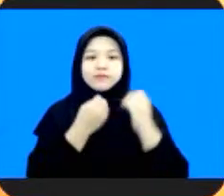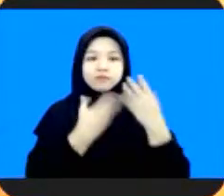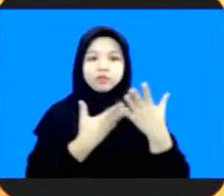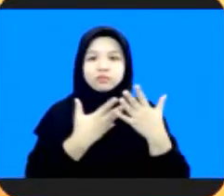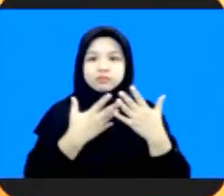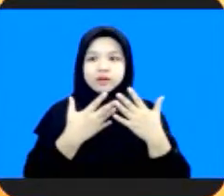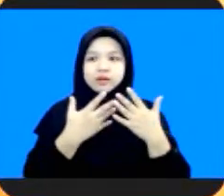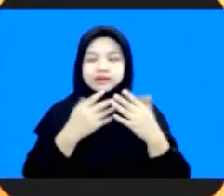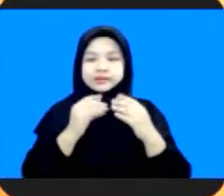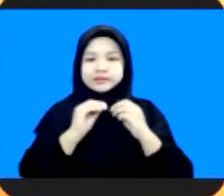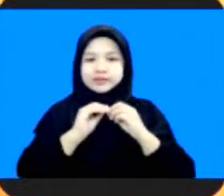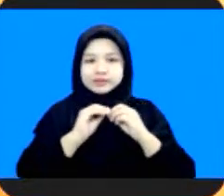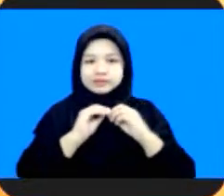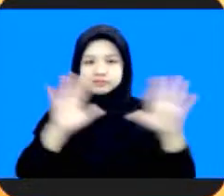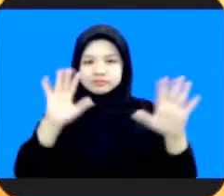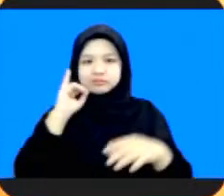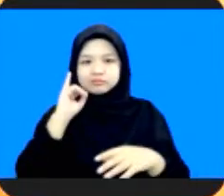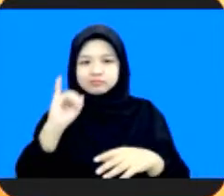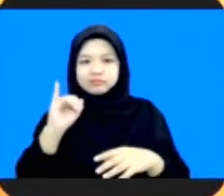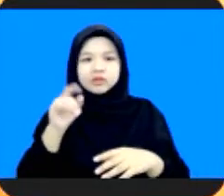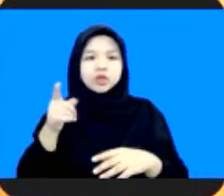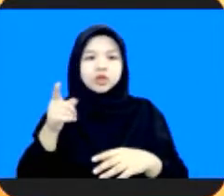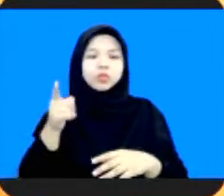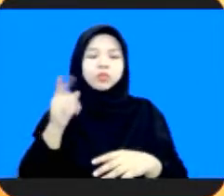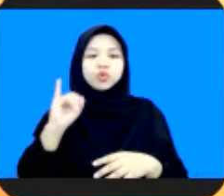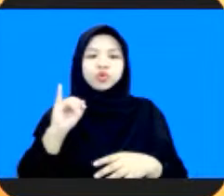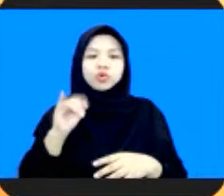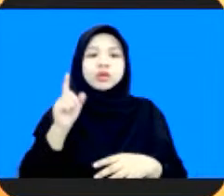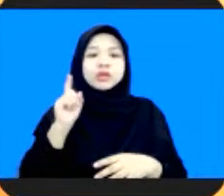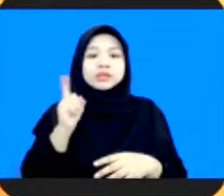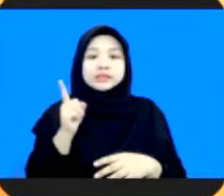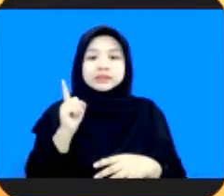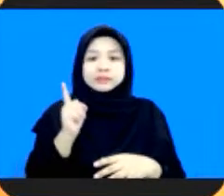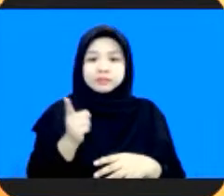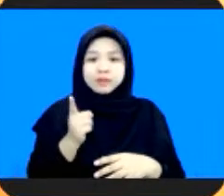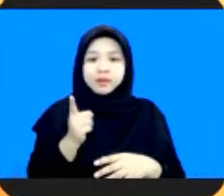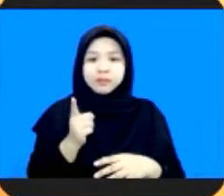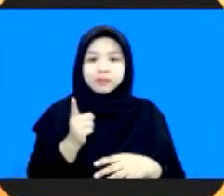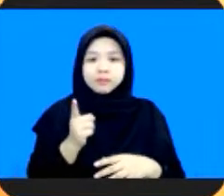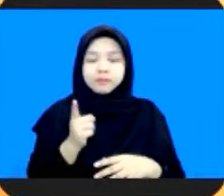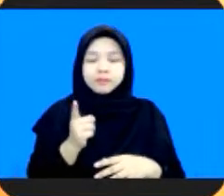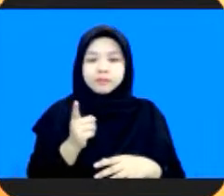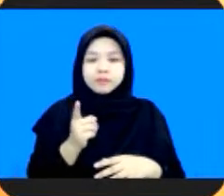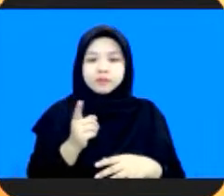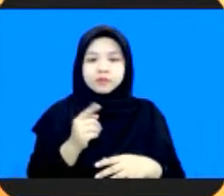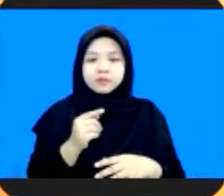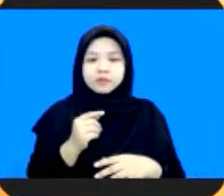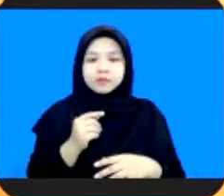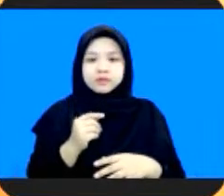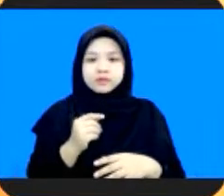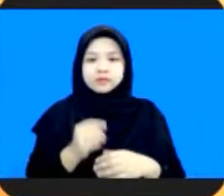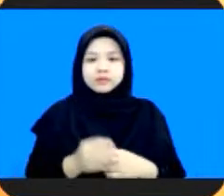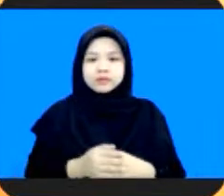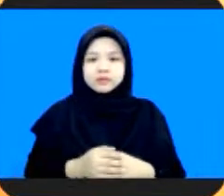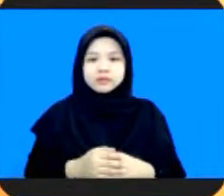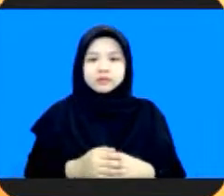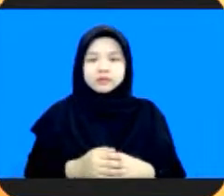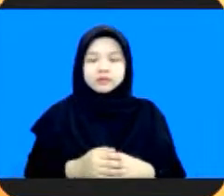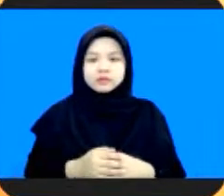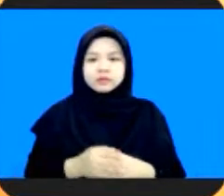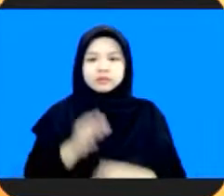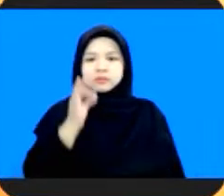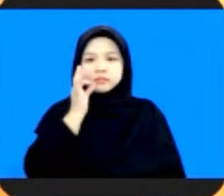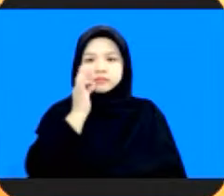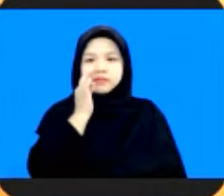law is well, not just criminal disinformation law, but regulatory